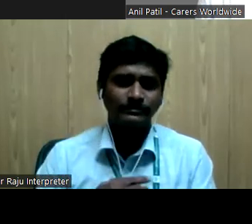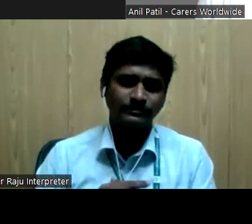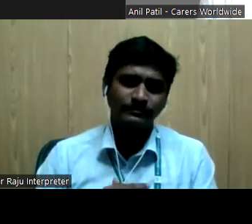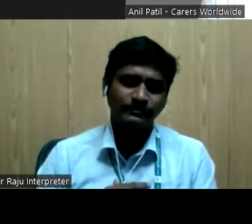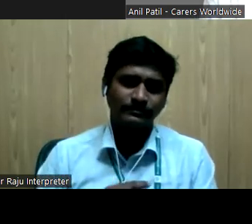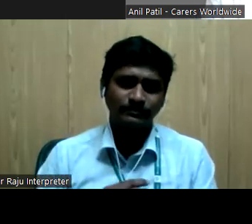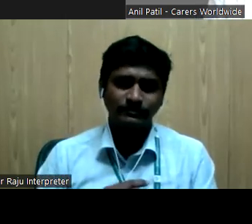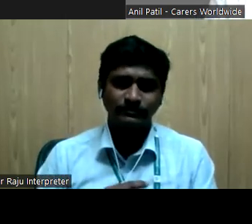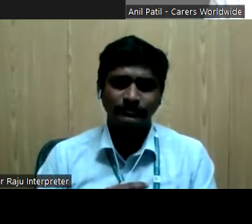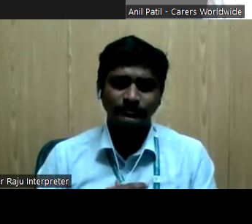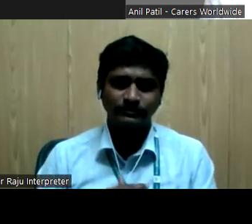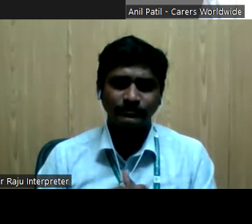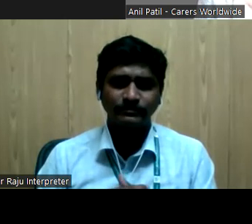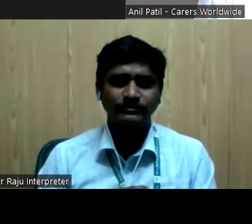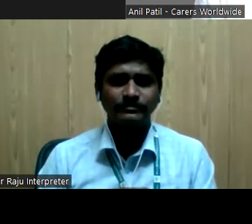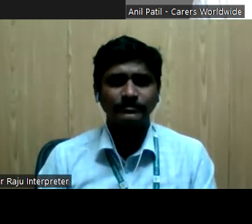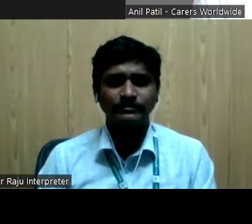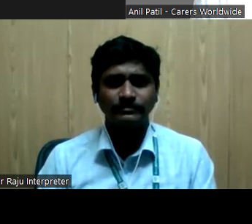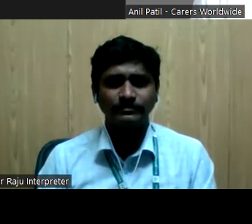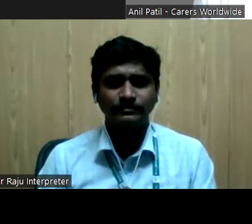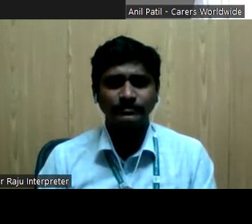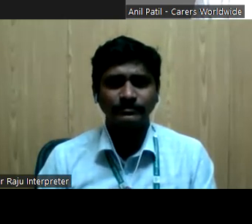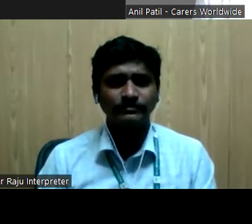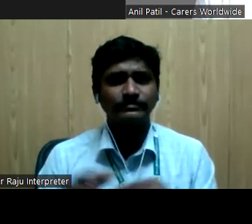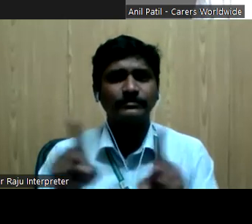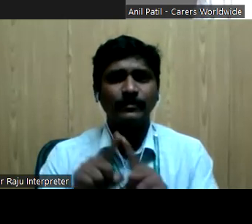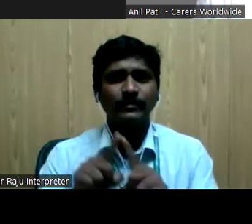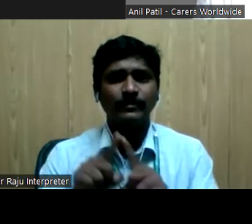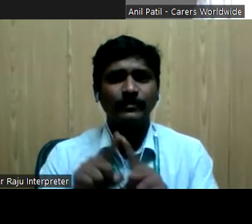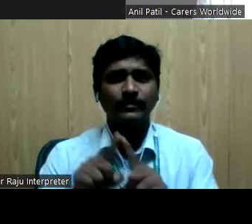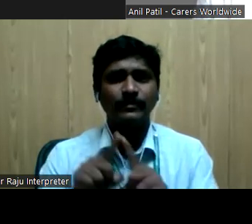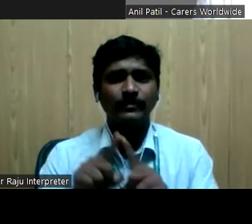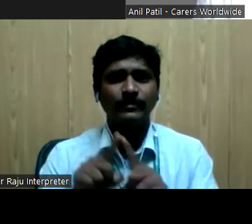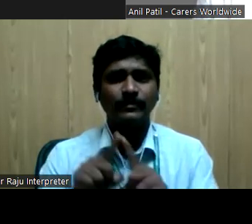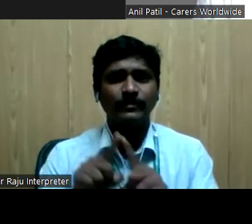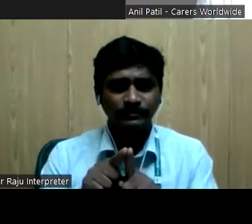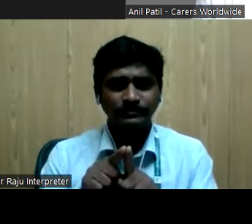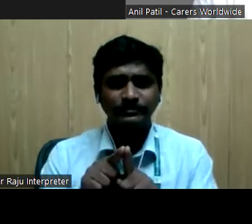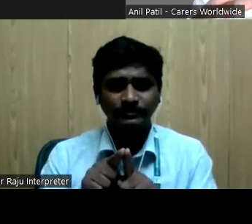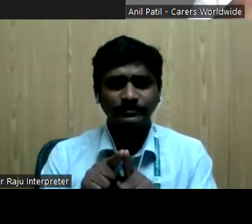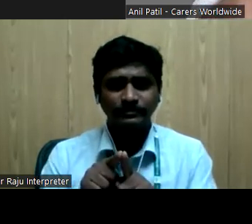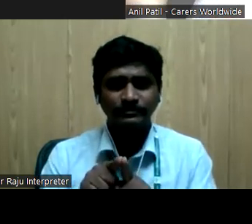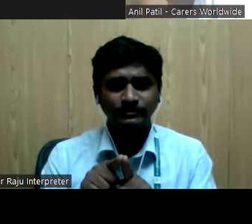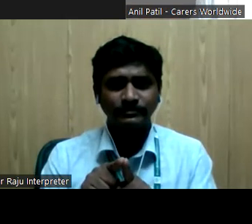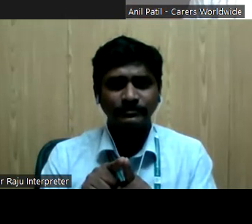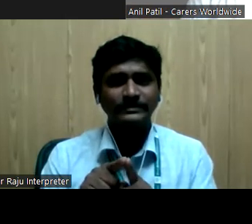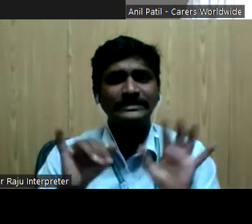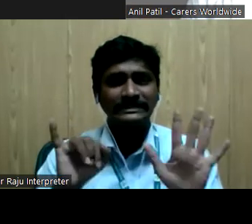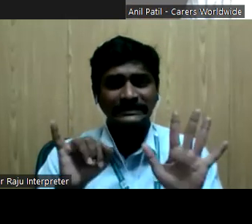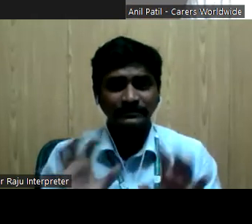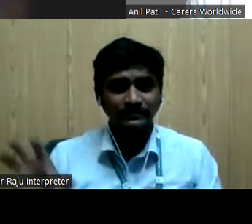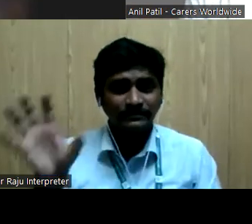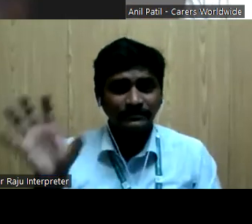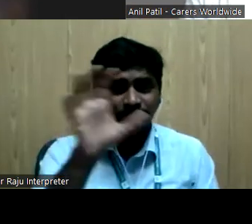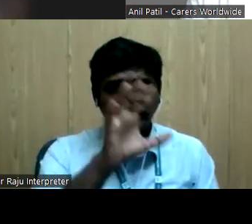new government is there with Madhusudhan, and we all can work towards in India, in the six states, and I'm happy to